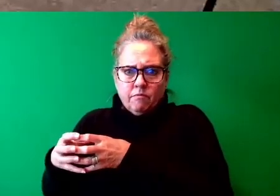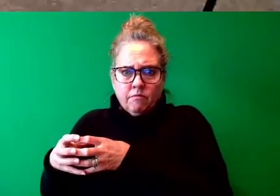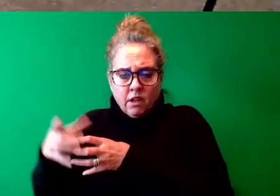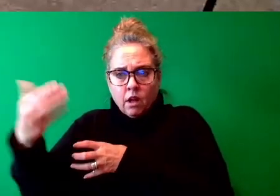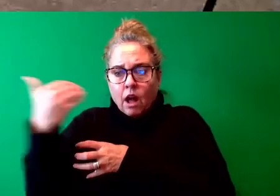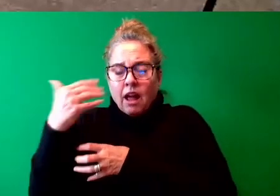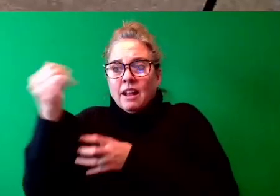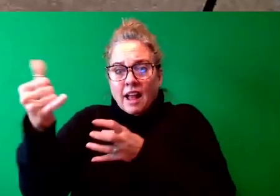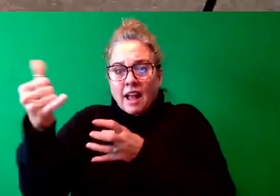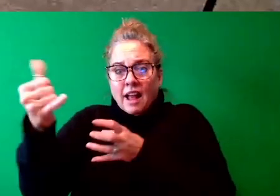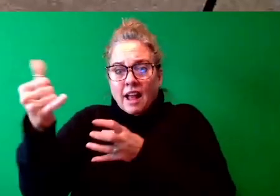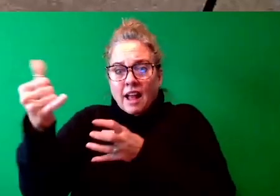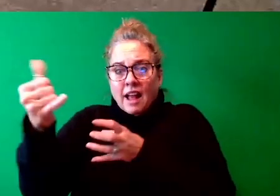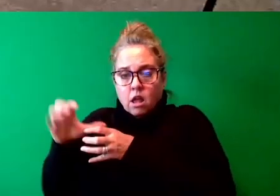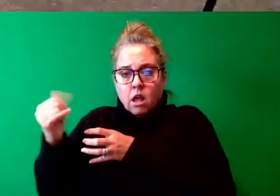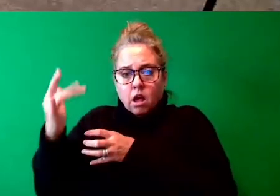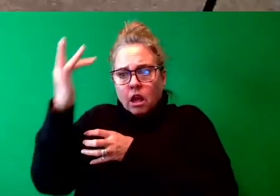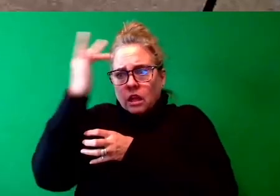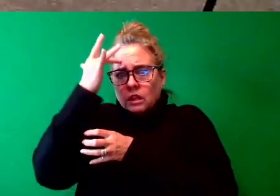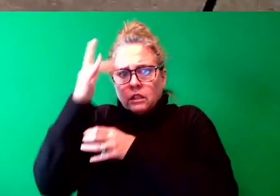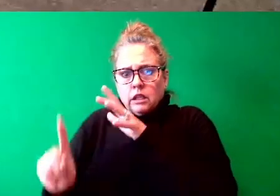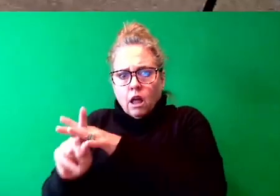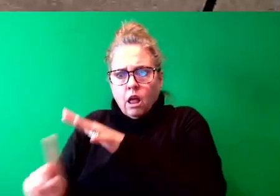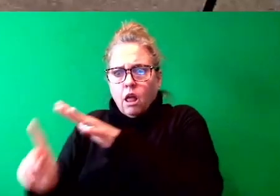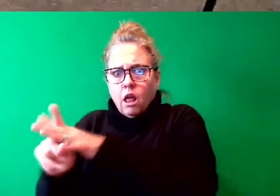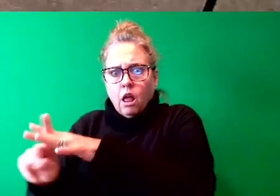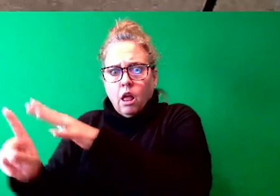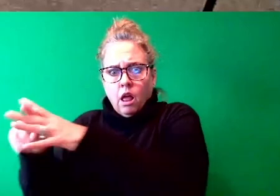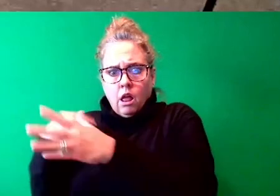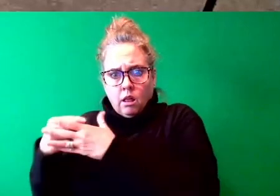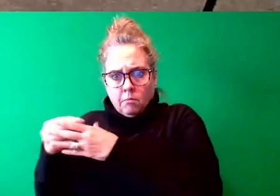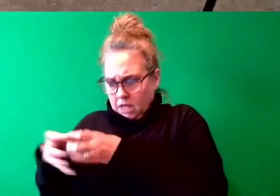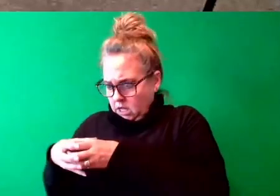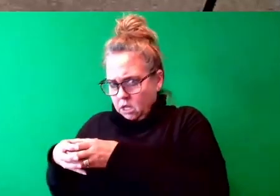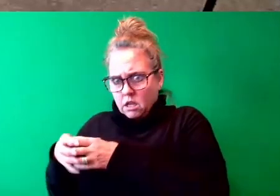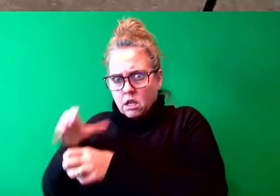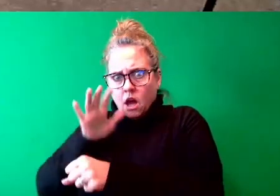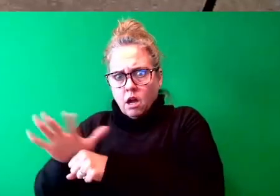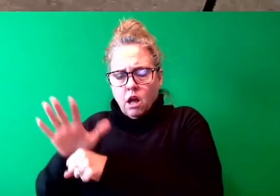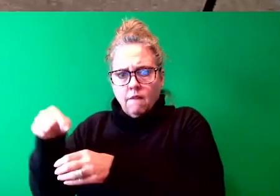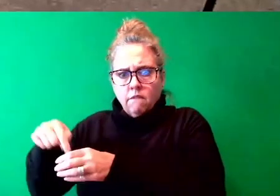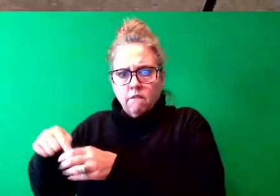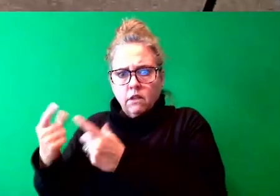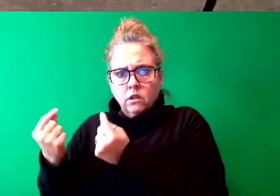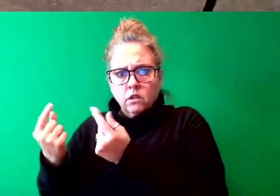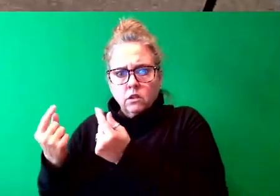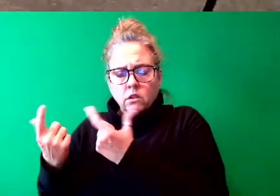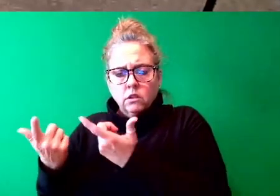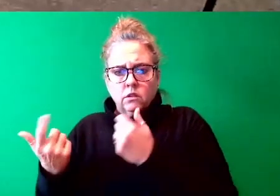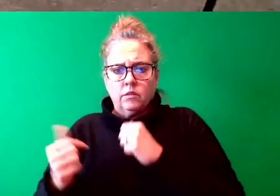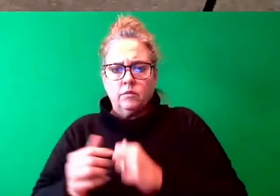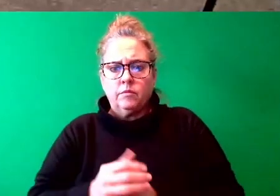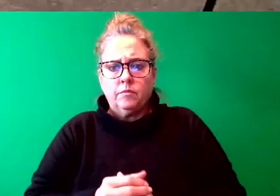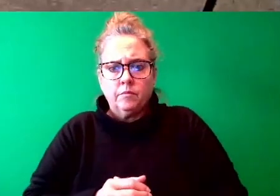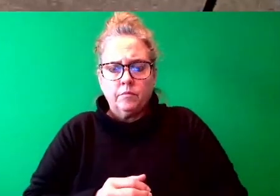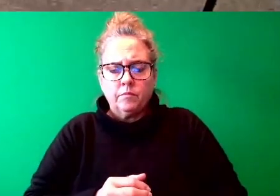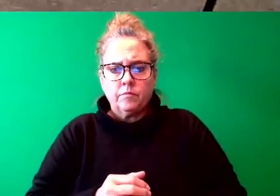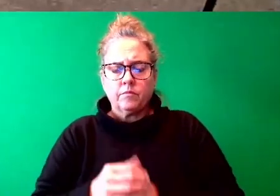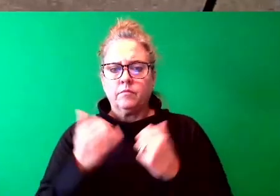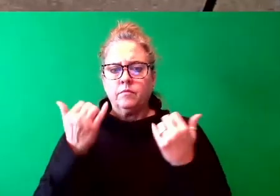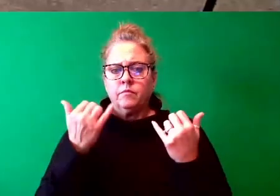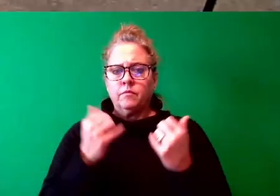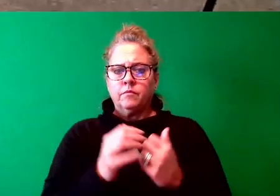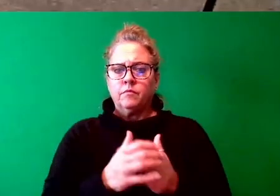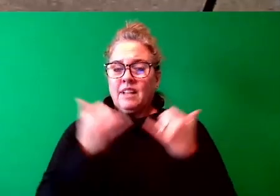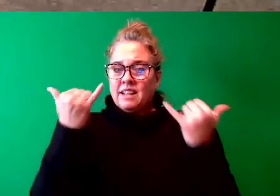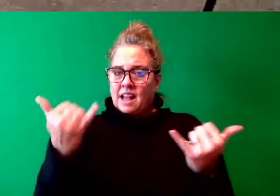our county, and we're a service organization. We need our team, and we need them not to be burnt out